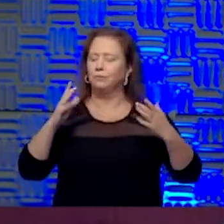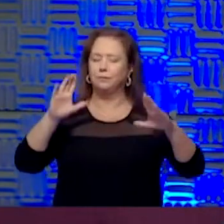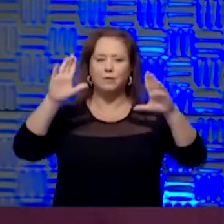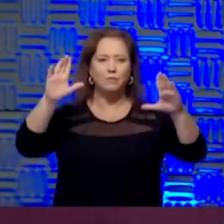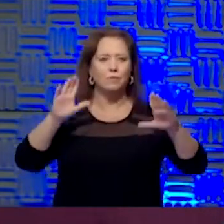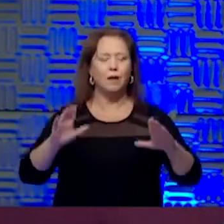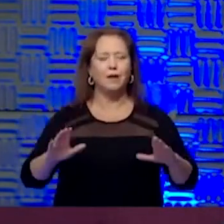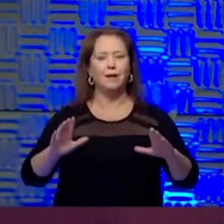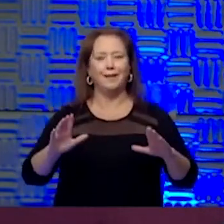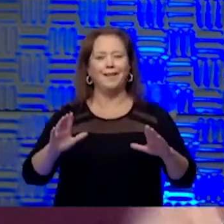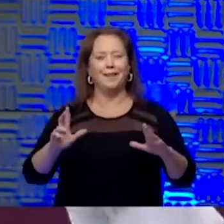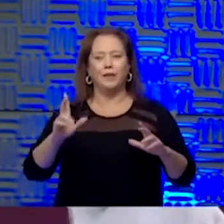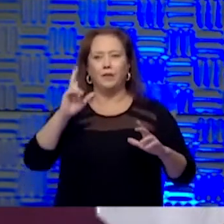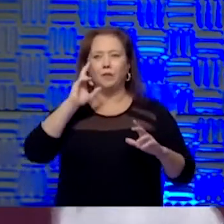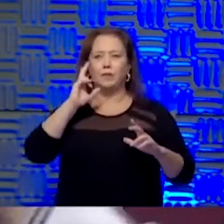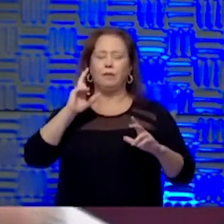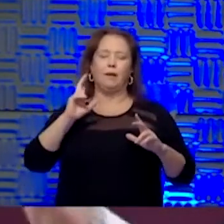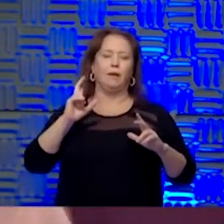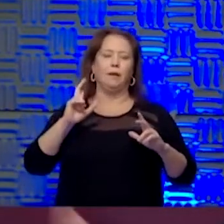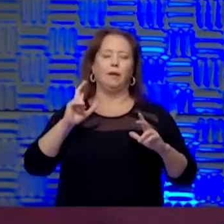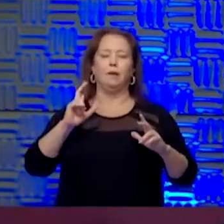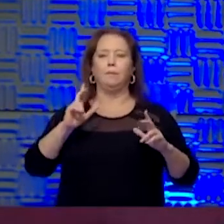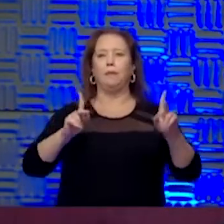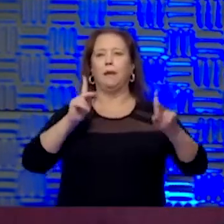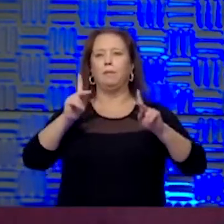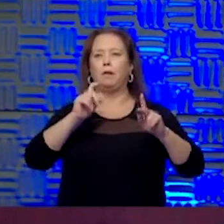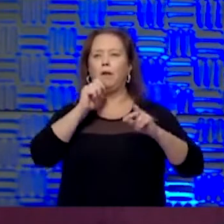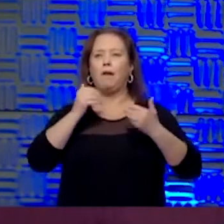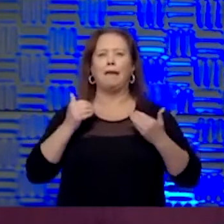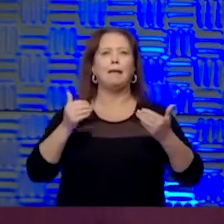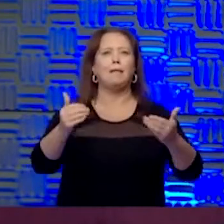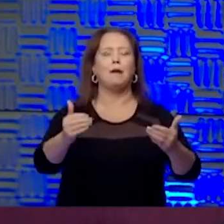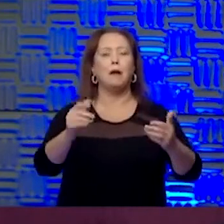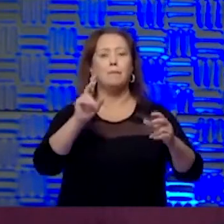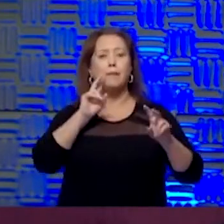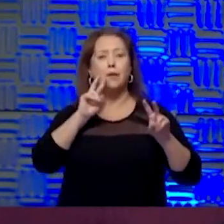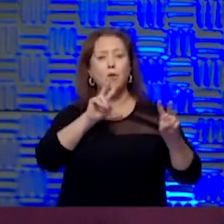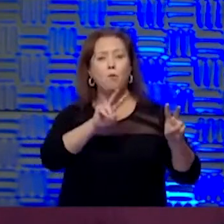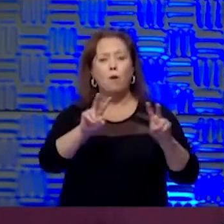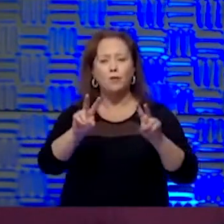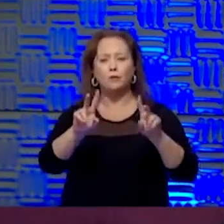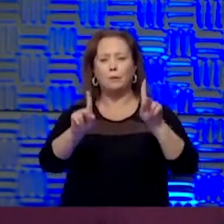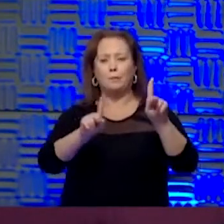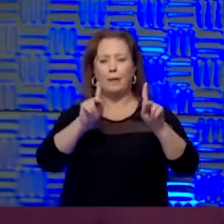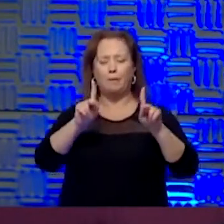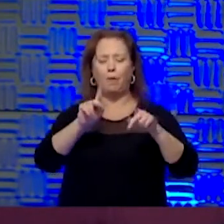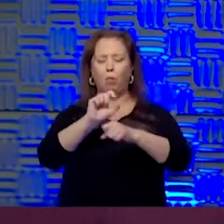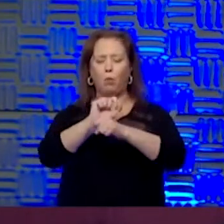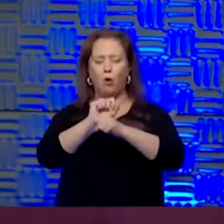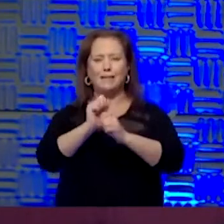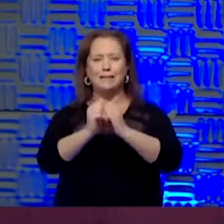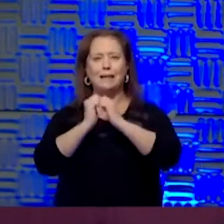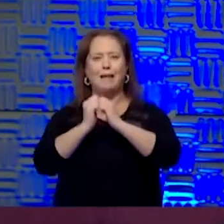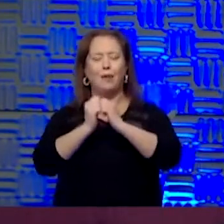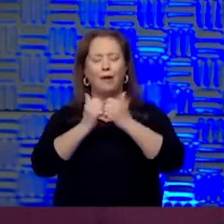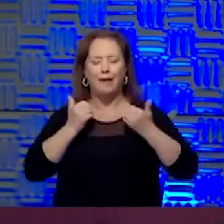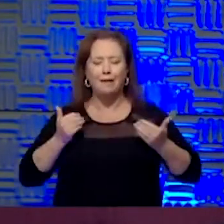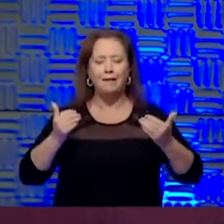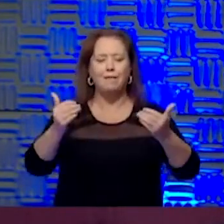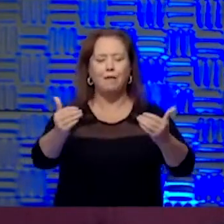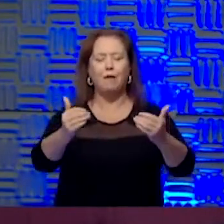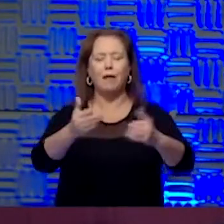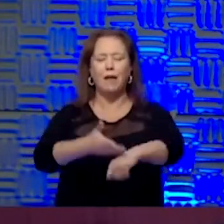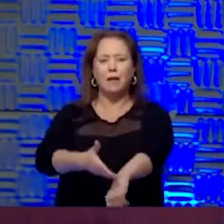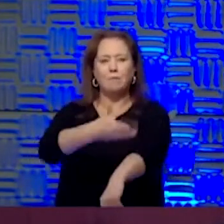There's always all this stuff, and people play up people aren't getting along. But then to watch people get along and work together for the betterment, that I just can't tell you how much